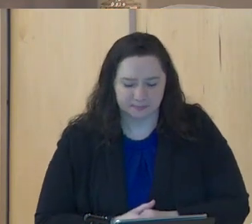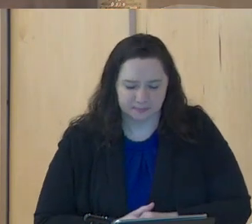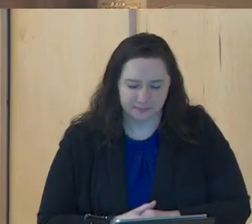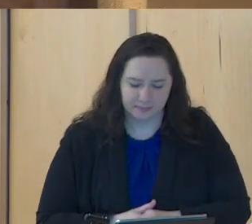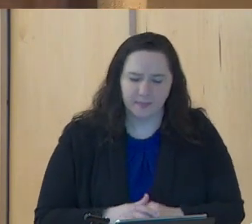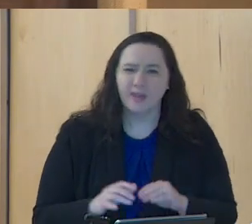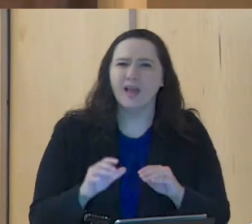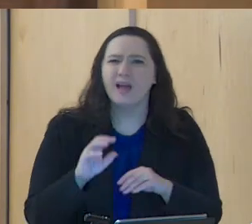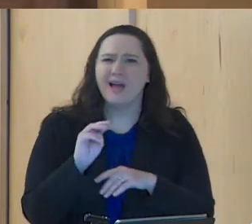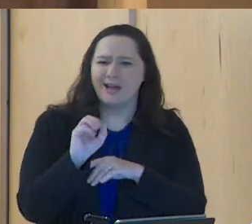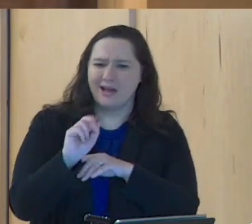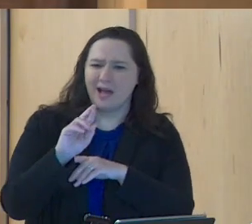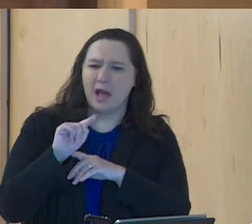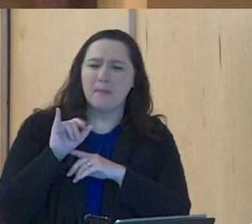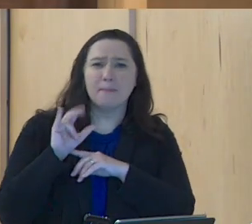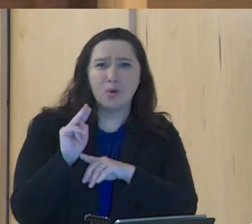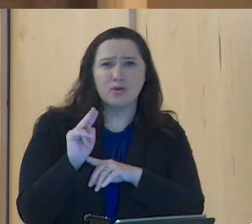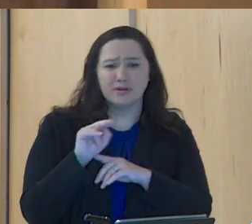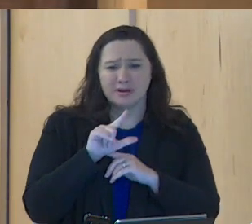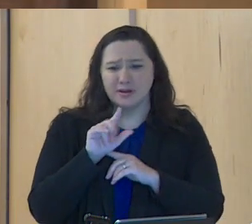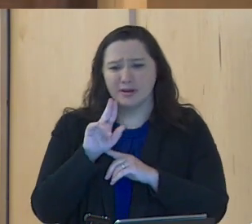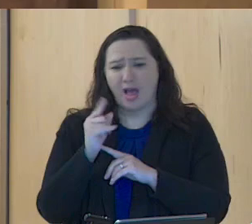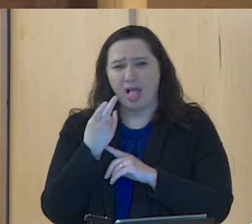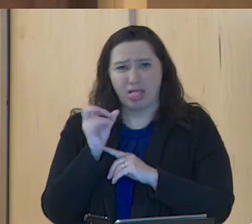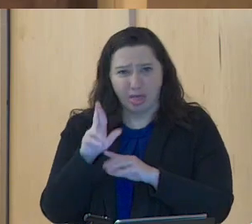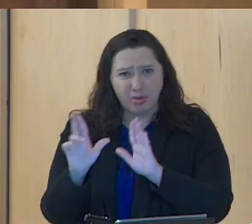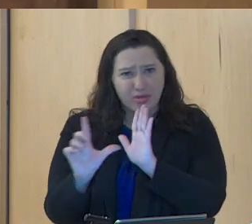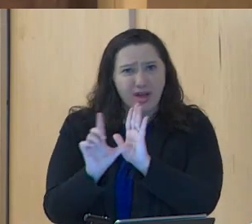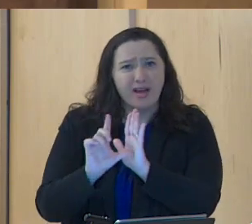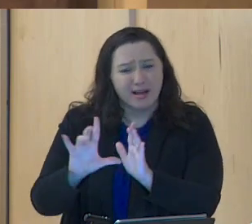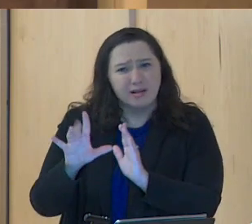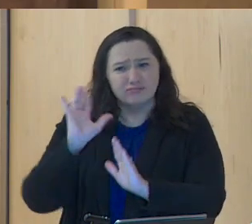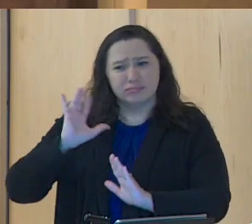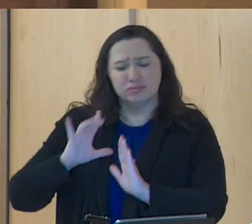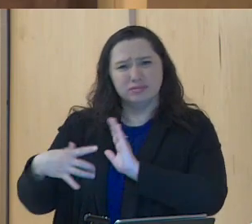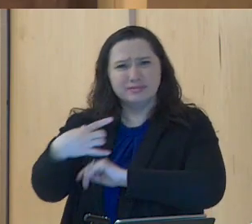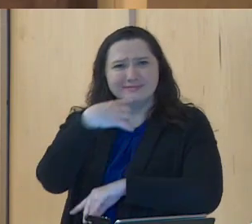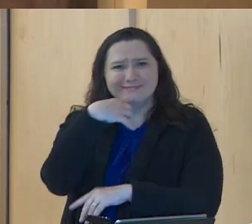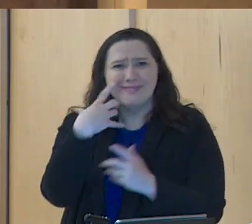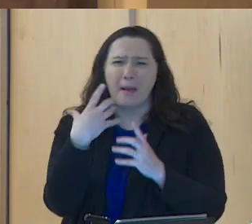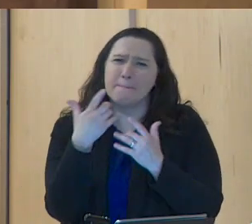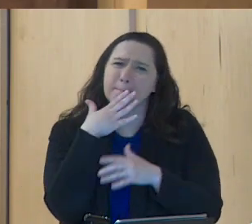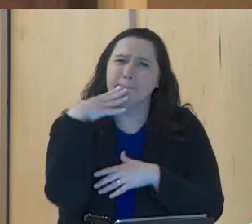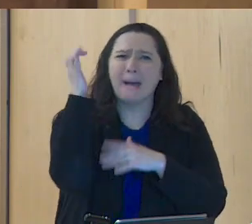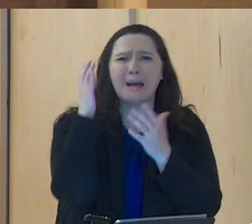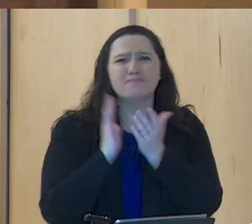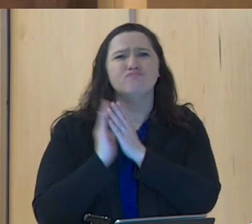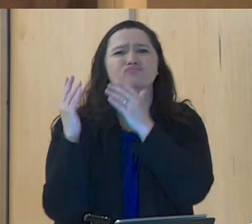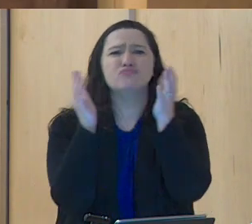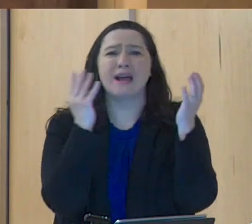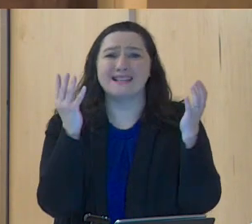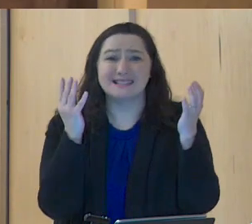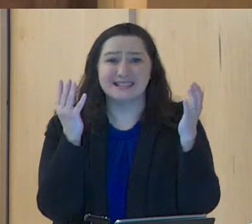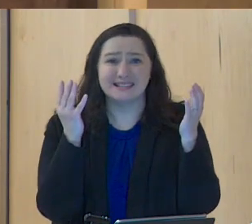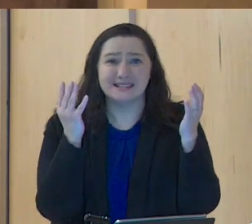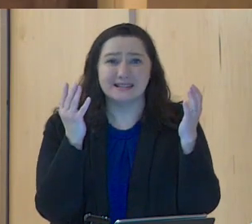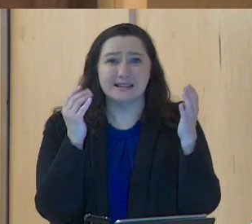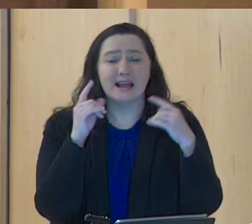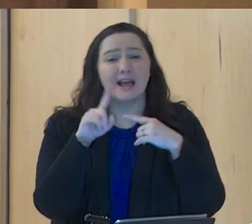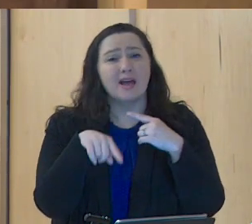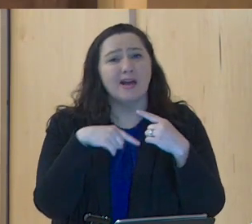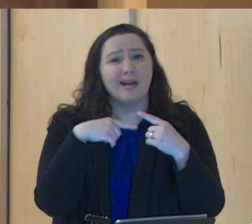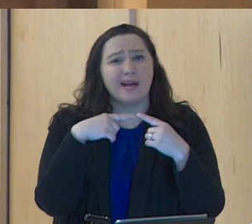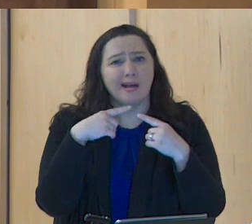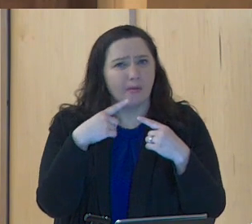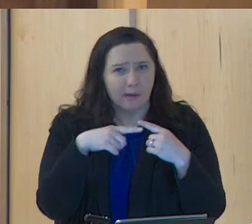Martin Luther once said that the greatest praise that we can give to God is when we